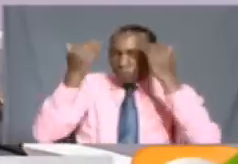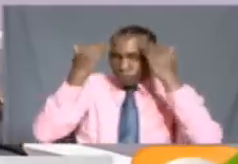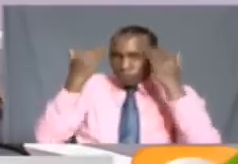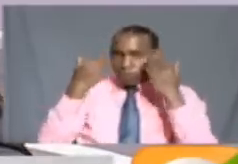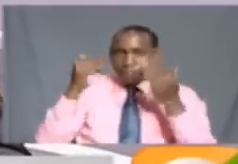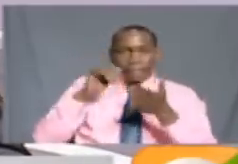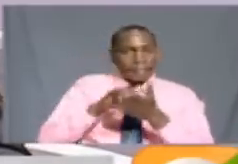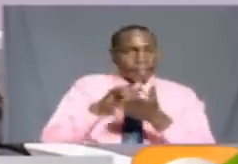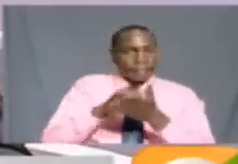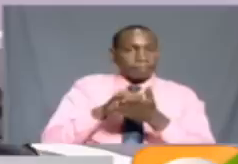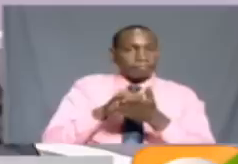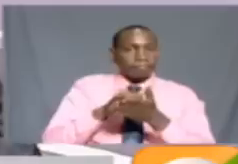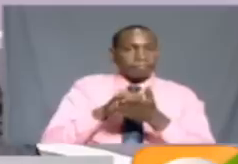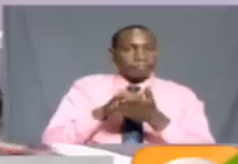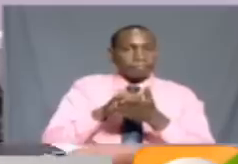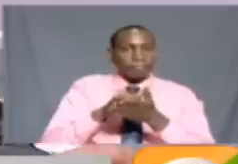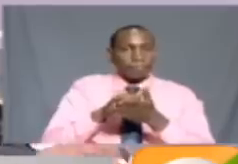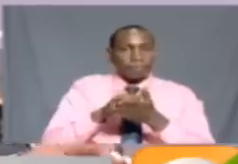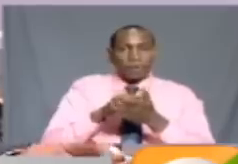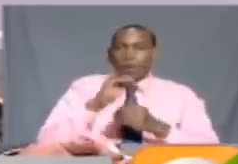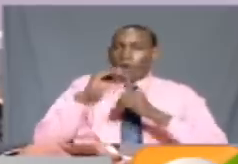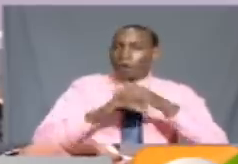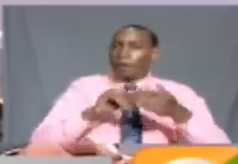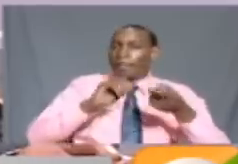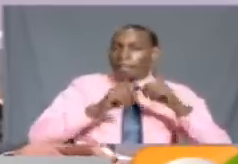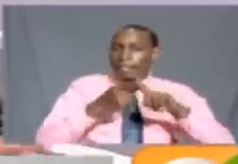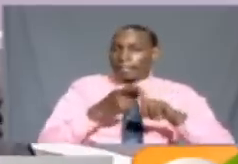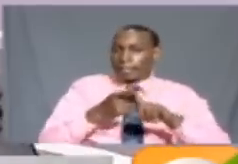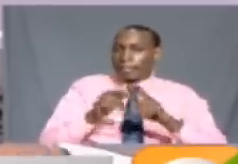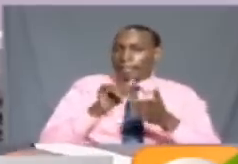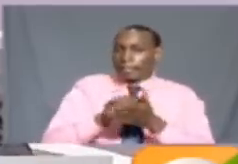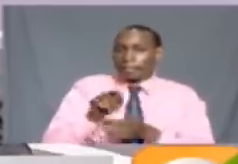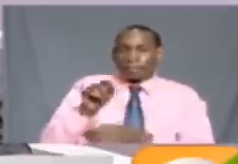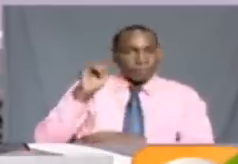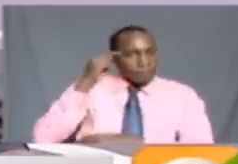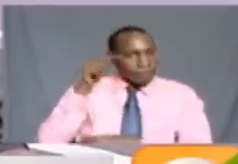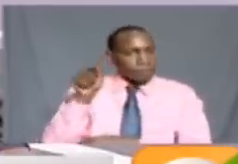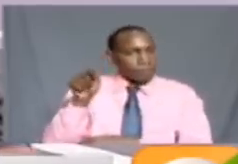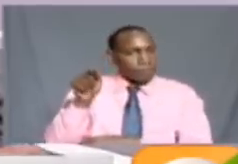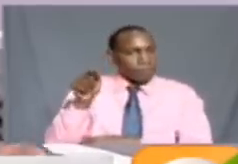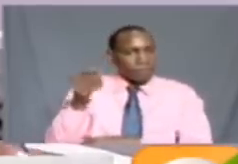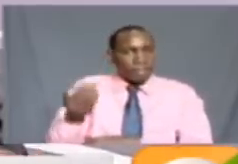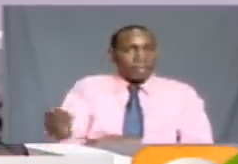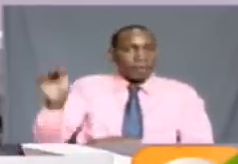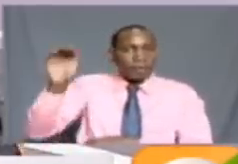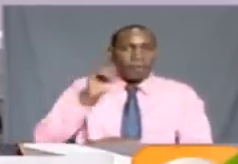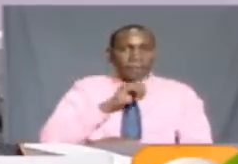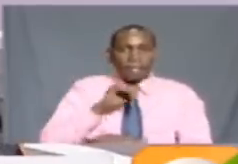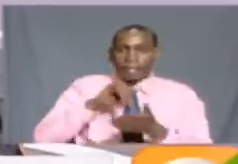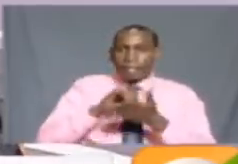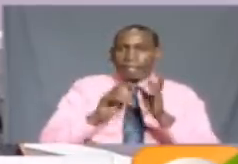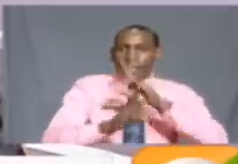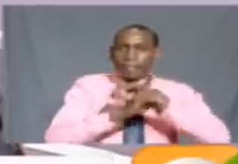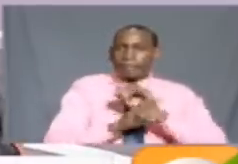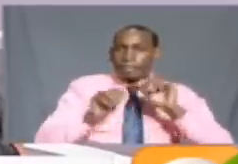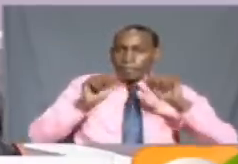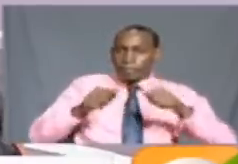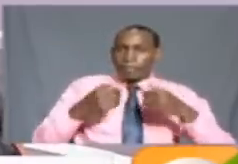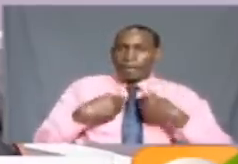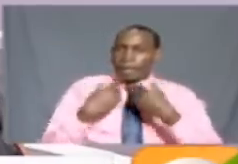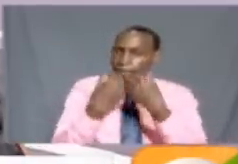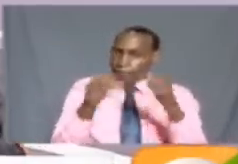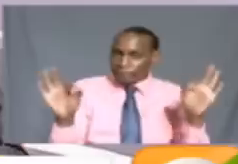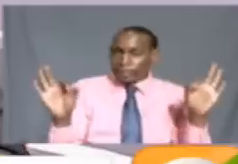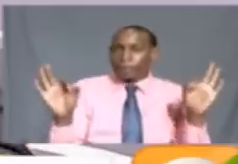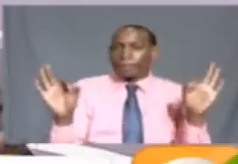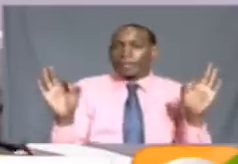that by all standards, he thought that this was an adult, then that's a defense and he can get acquitted because